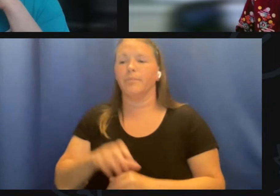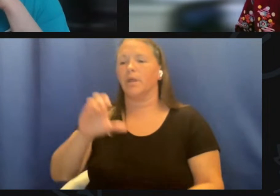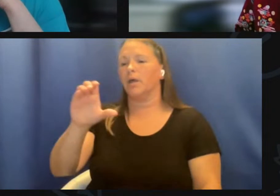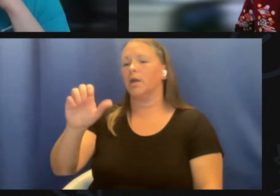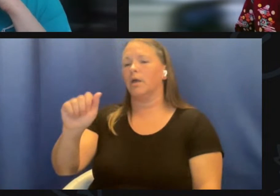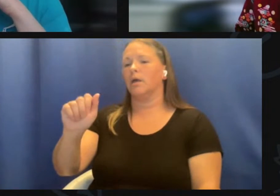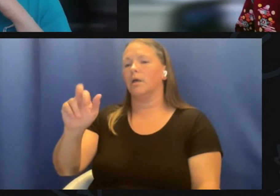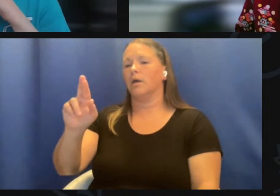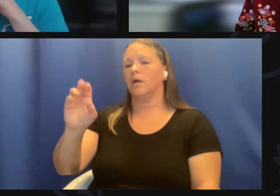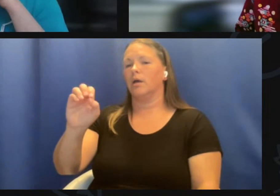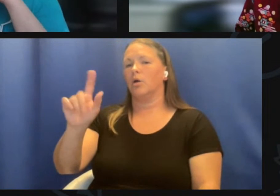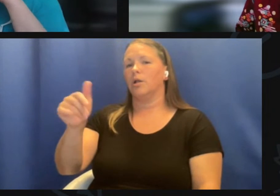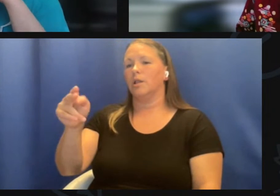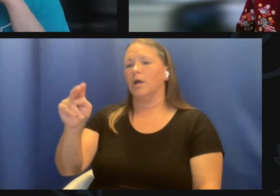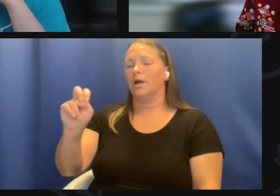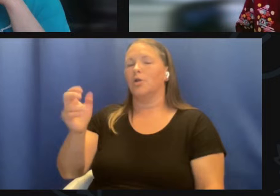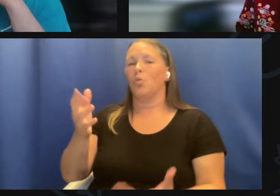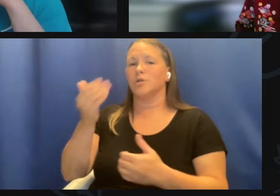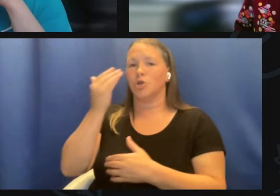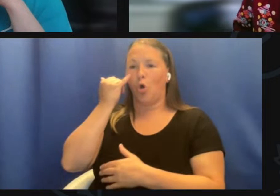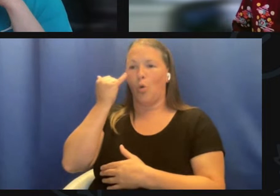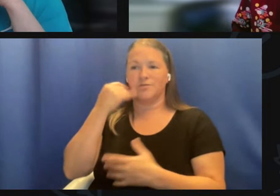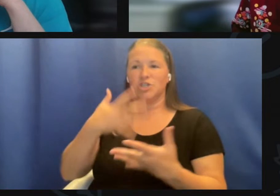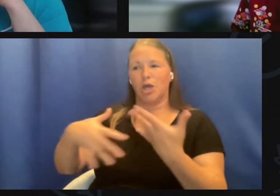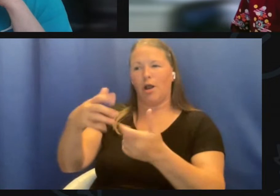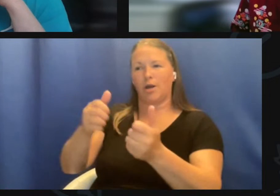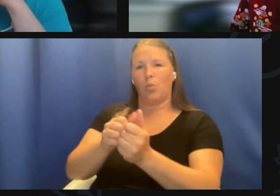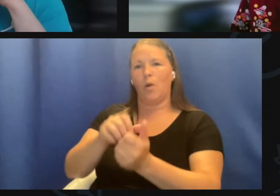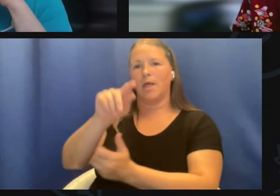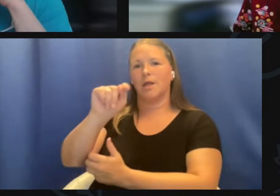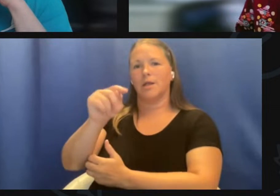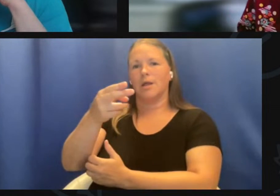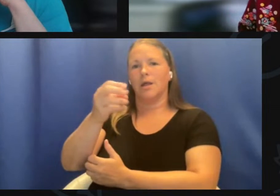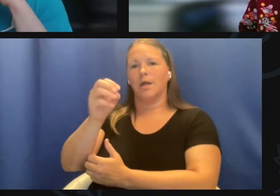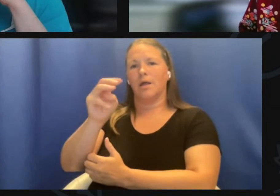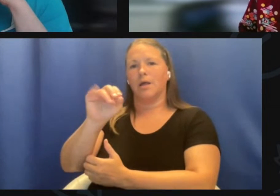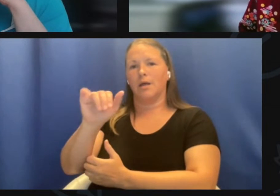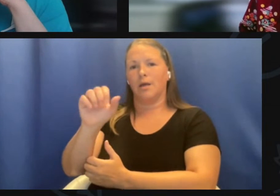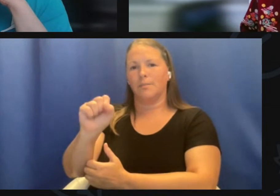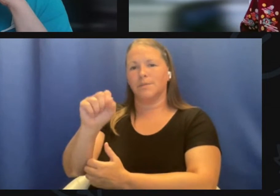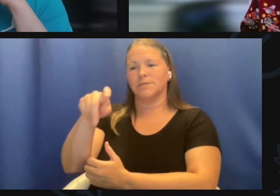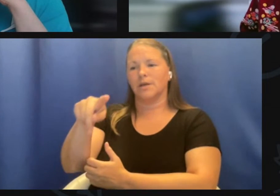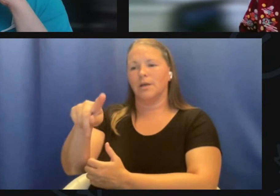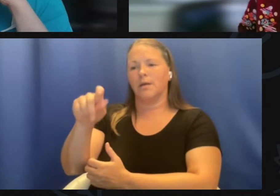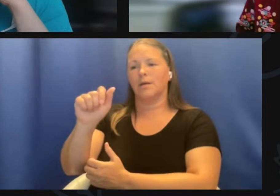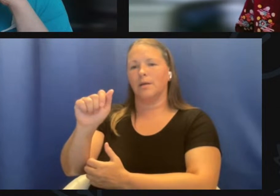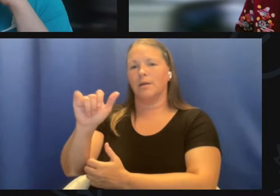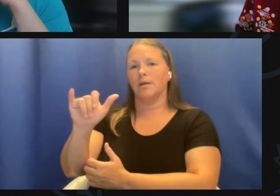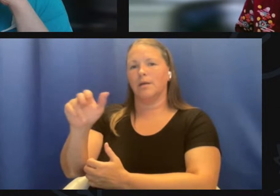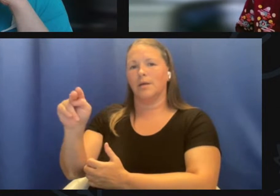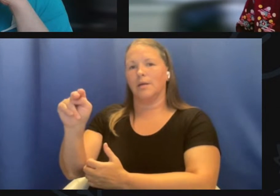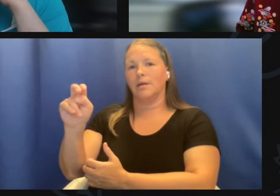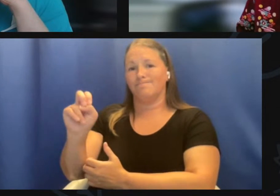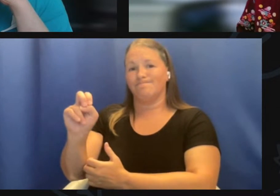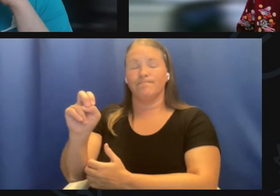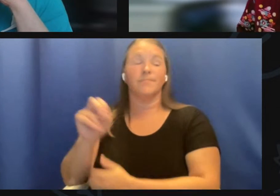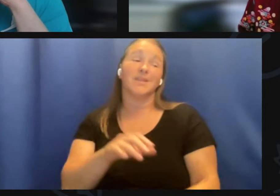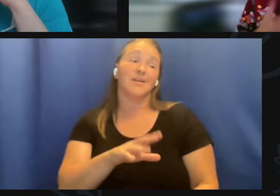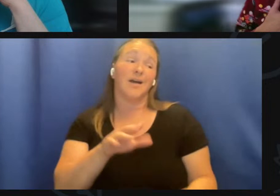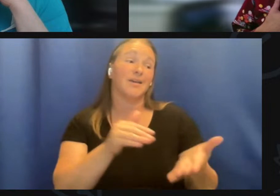speaking of democracy. Thomas Paine, again, another person who does not appear in her correspondence.